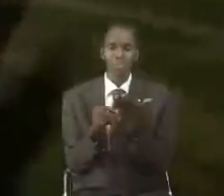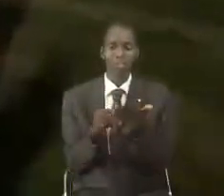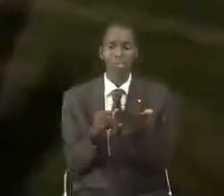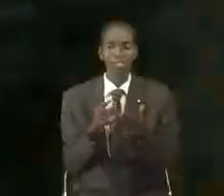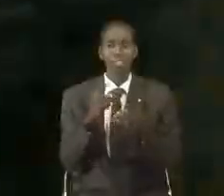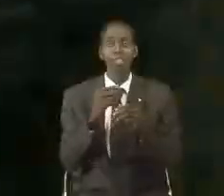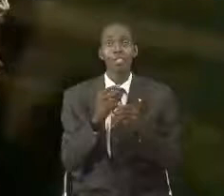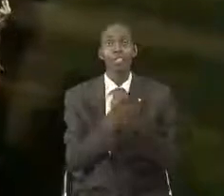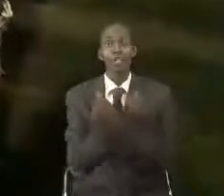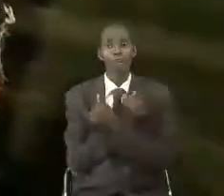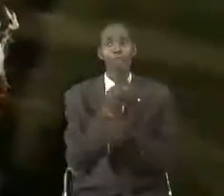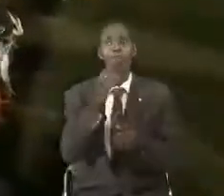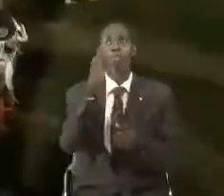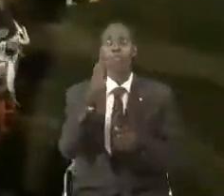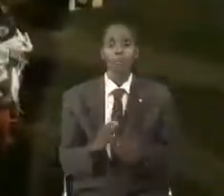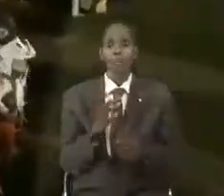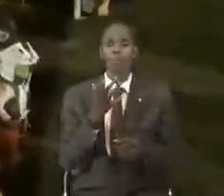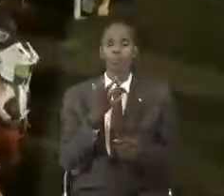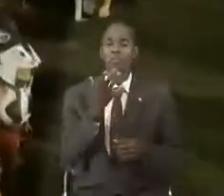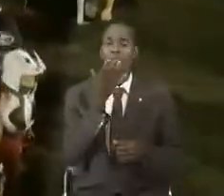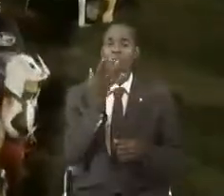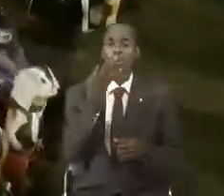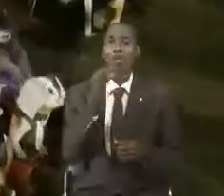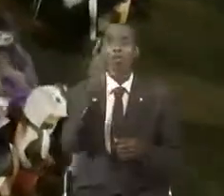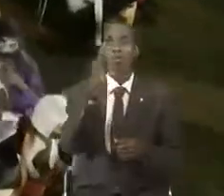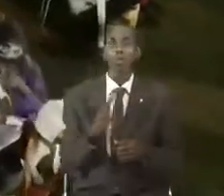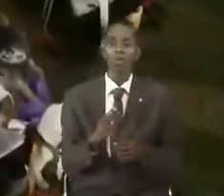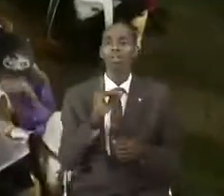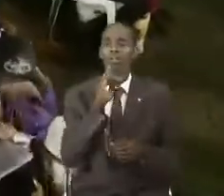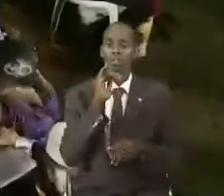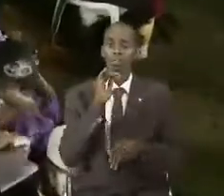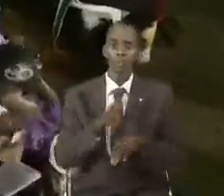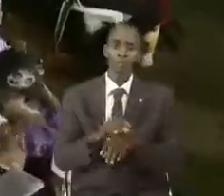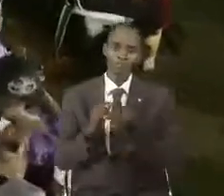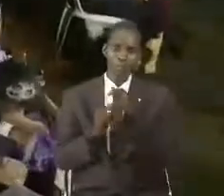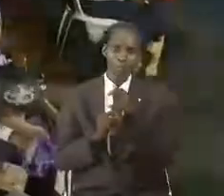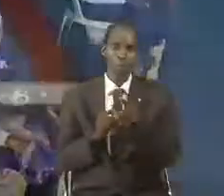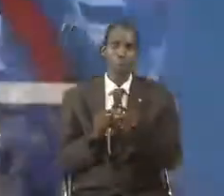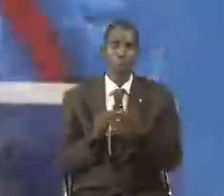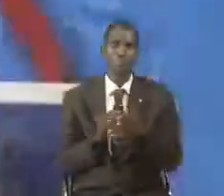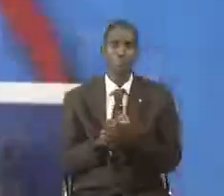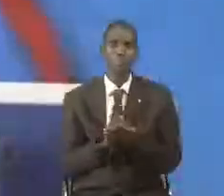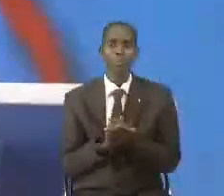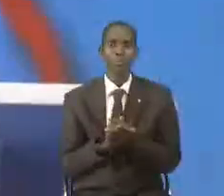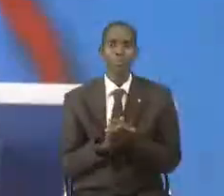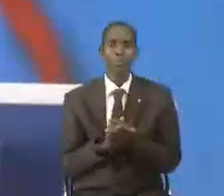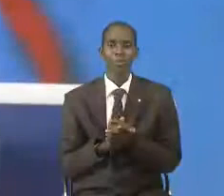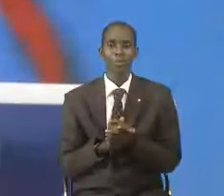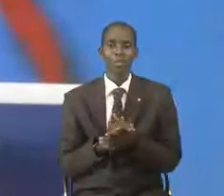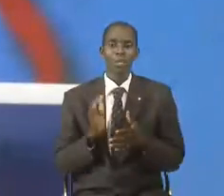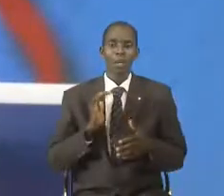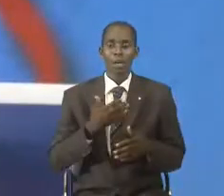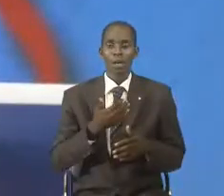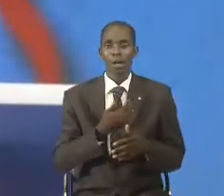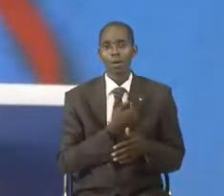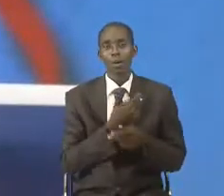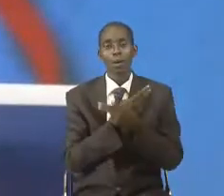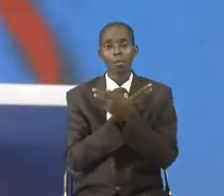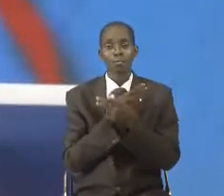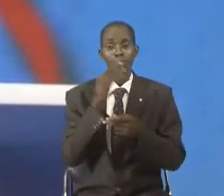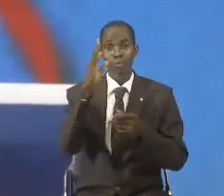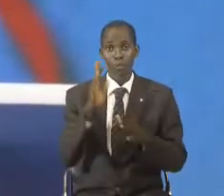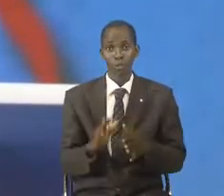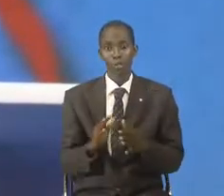Keep on standing. The love of God is on you. The favor of God is on you. Our counselors are there. I say to ourselves, well,